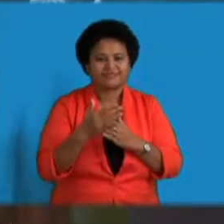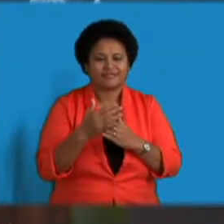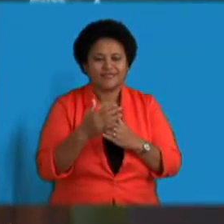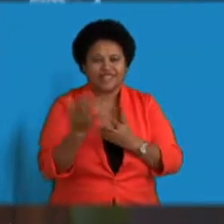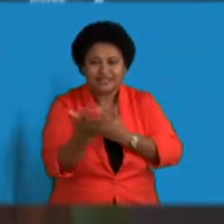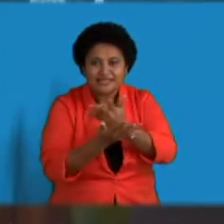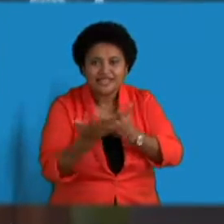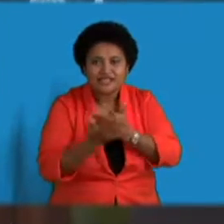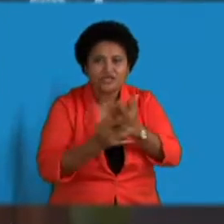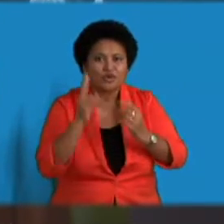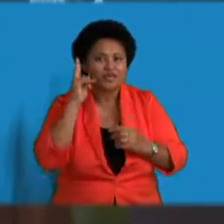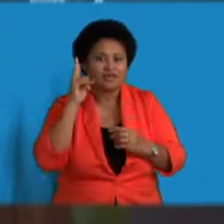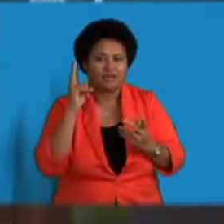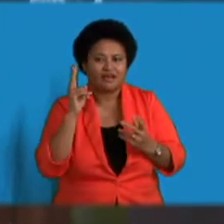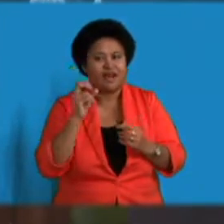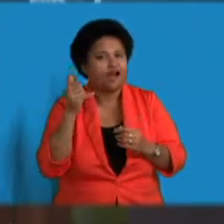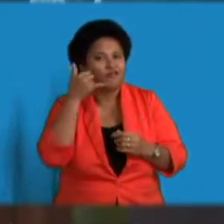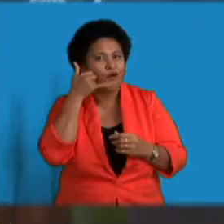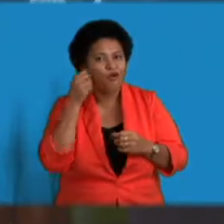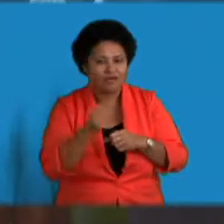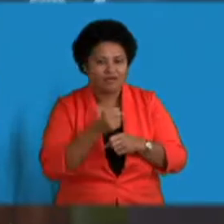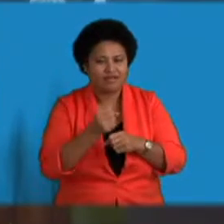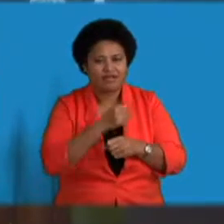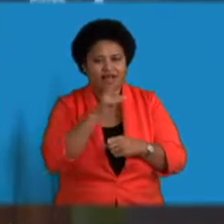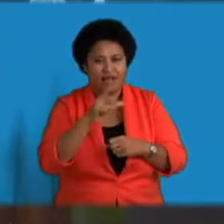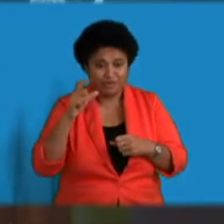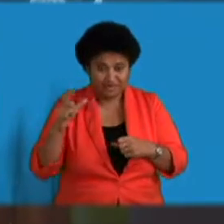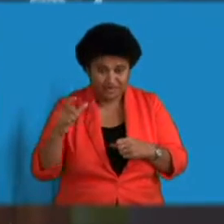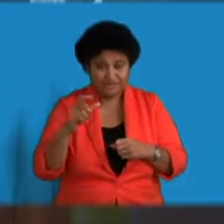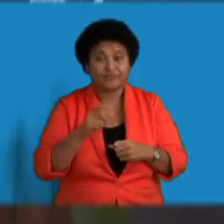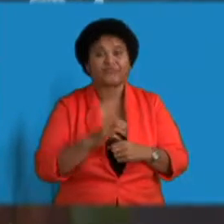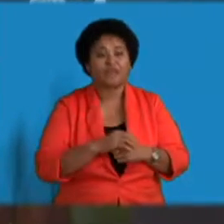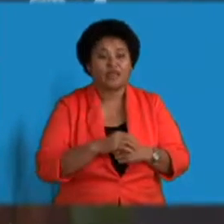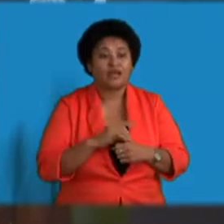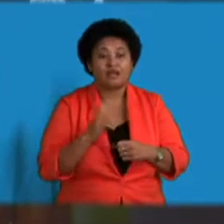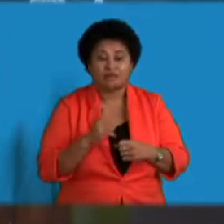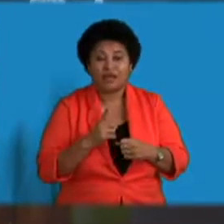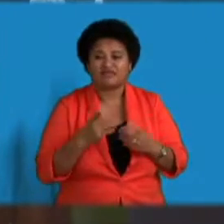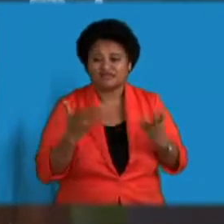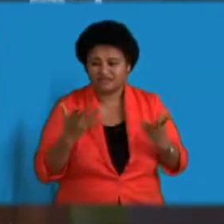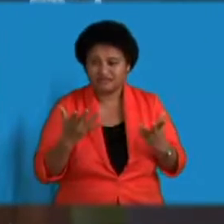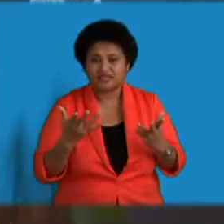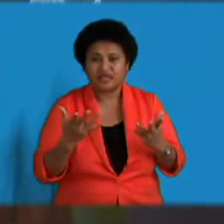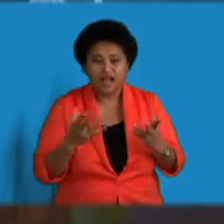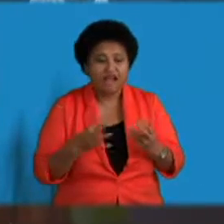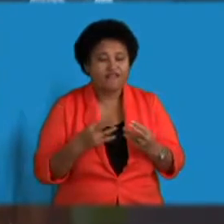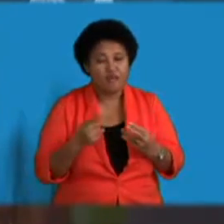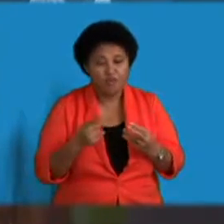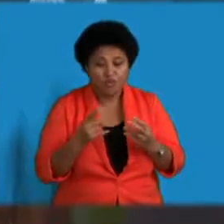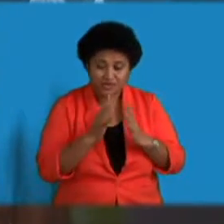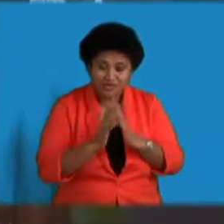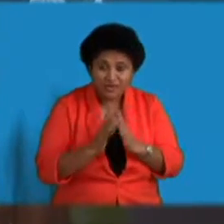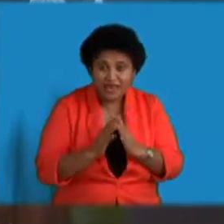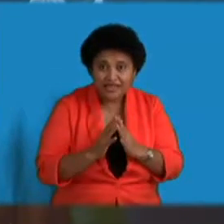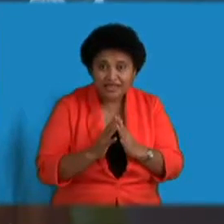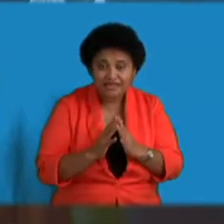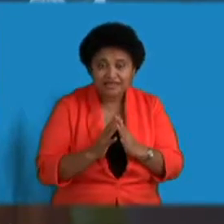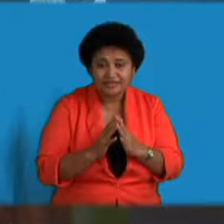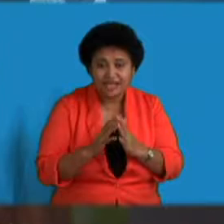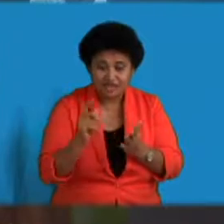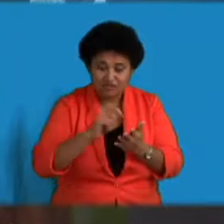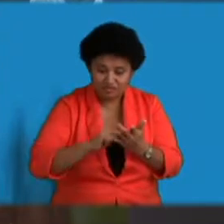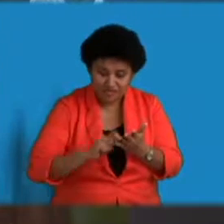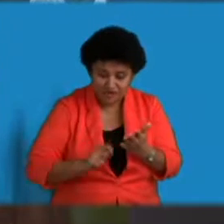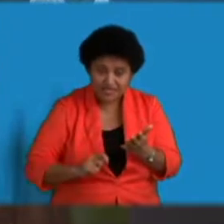is something that we're worried about. But the whole issue of vocabulary, comprehension, spelling, that's captured